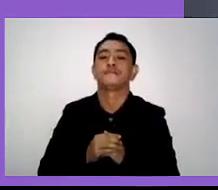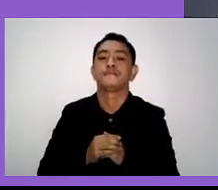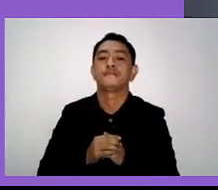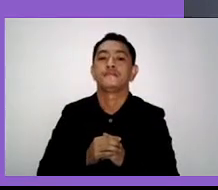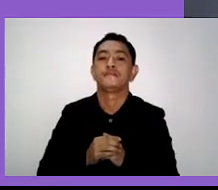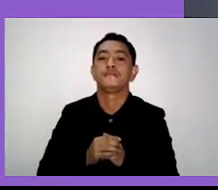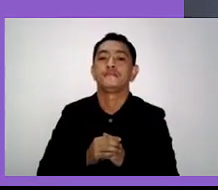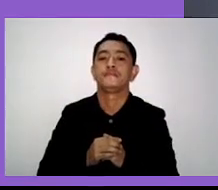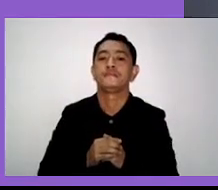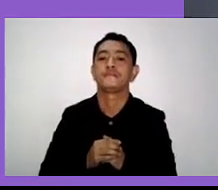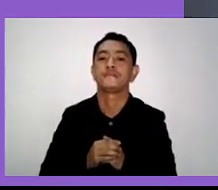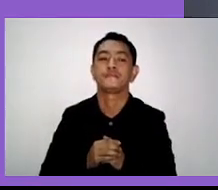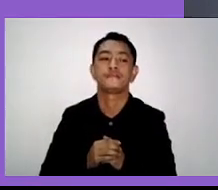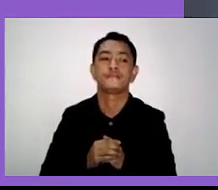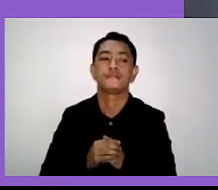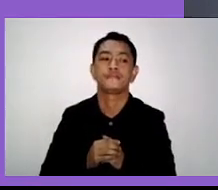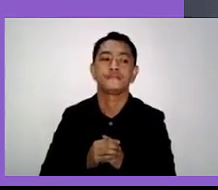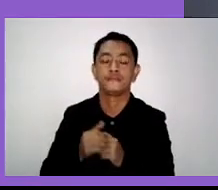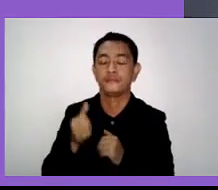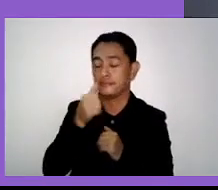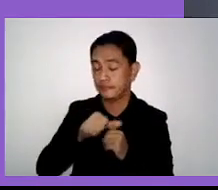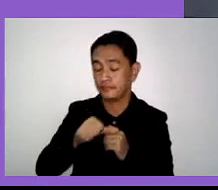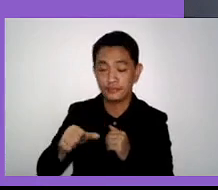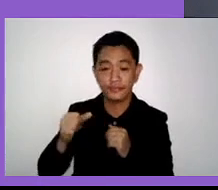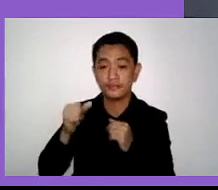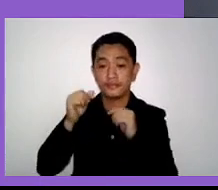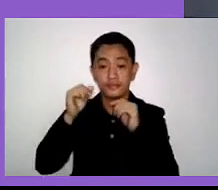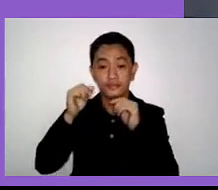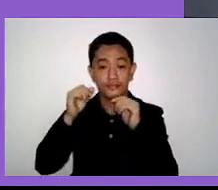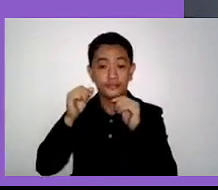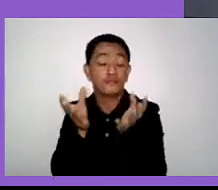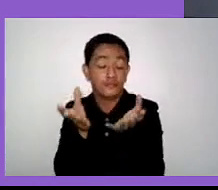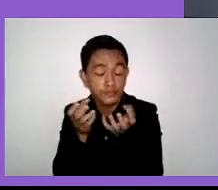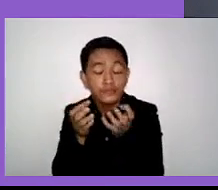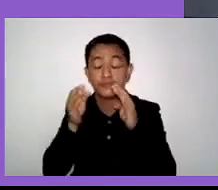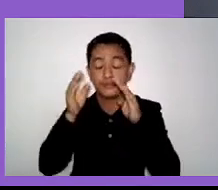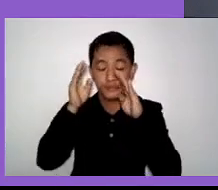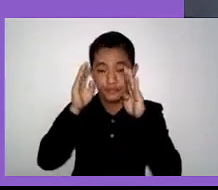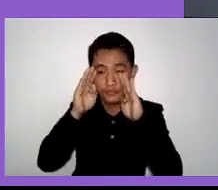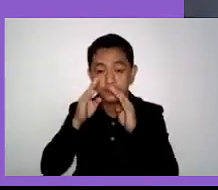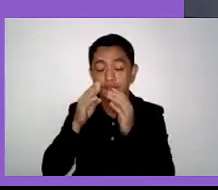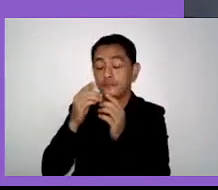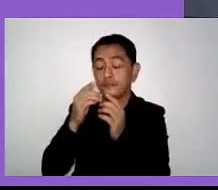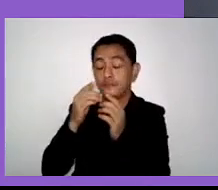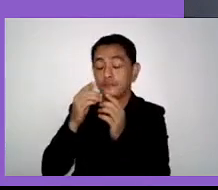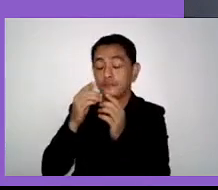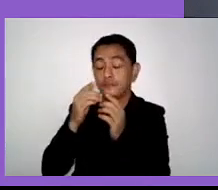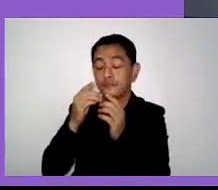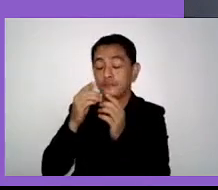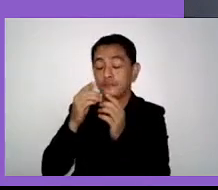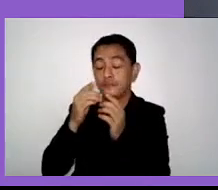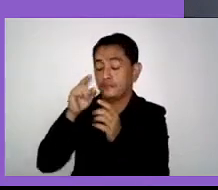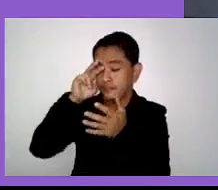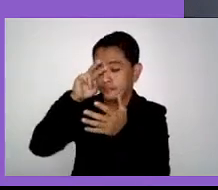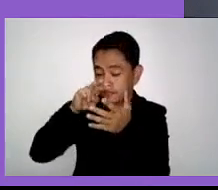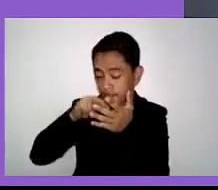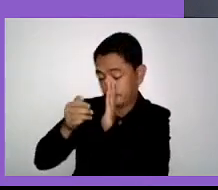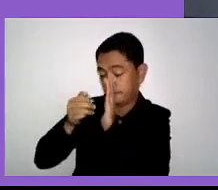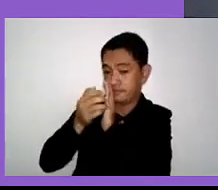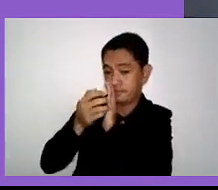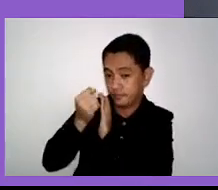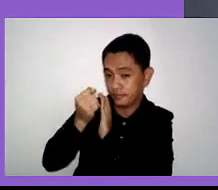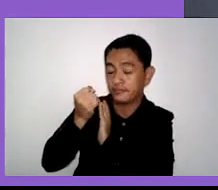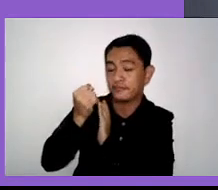Any concerns in the proficiency of a learner's comprehension skills profile would affect performance in